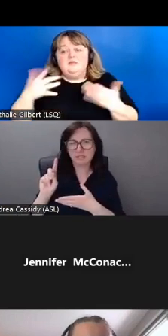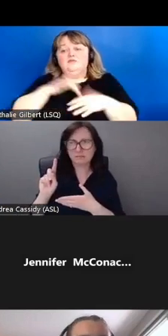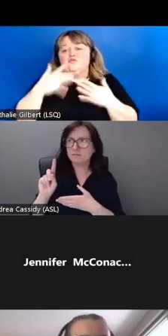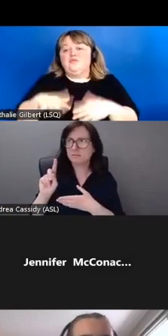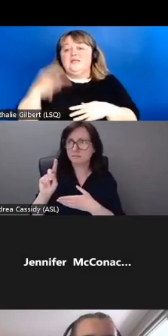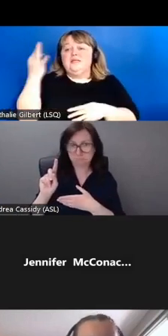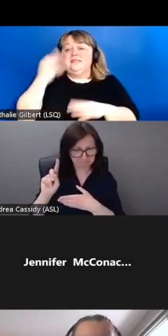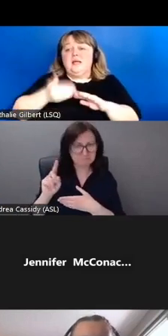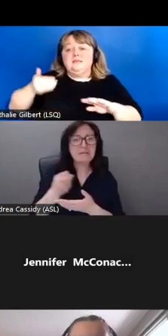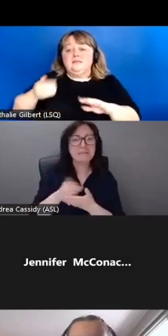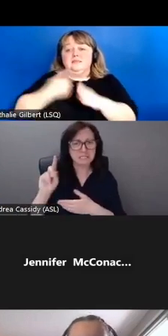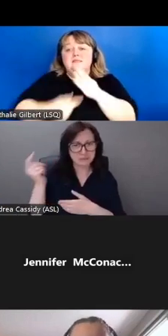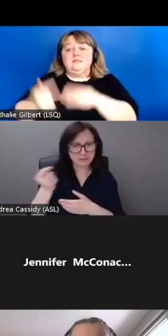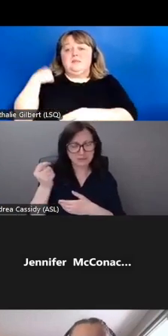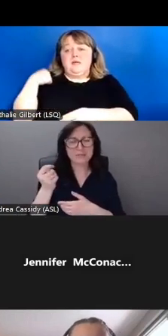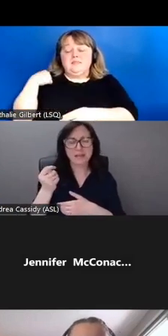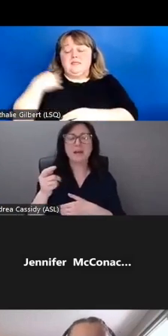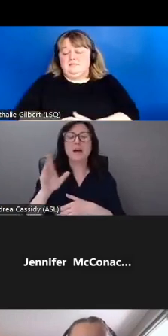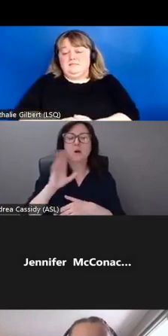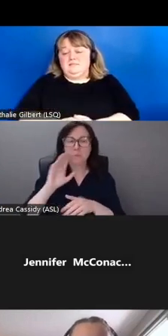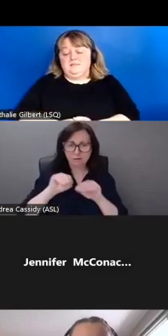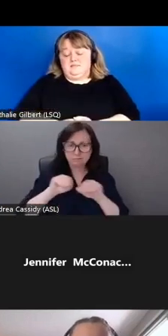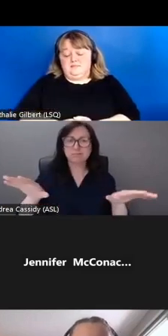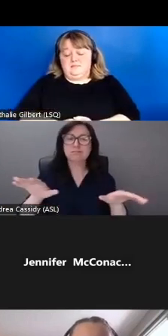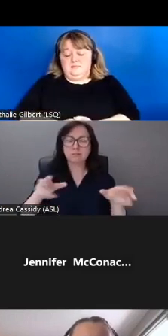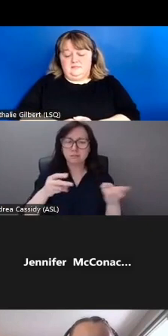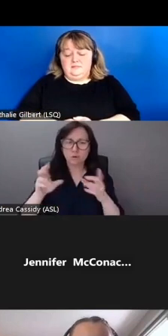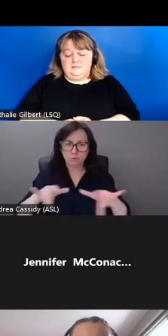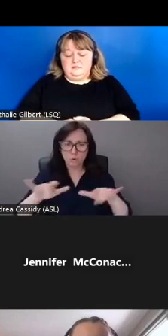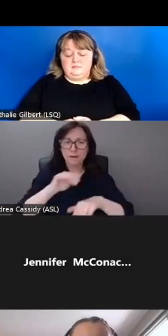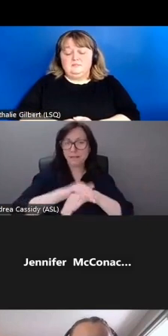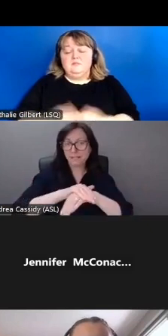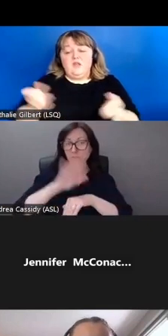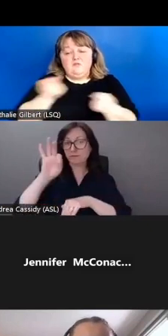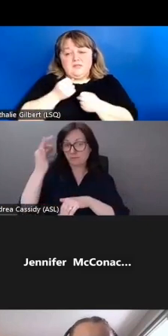week ago, that will be made available by recording in English and French.